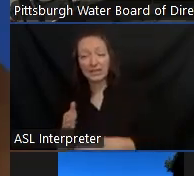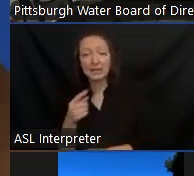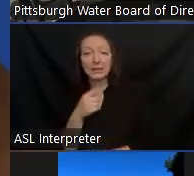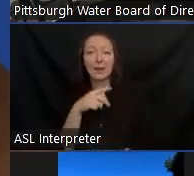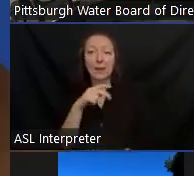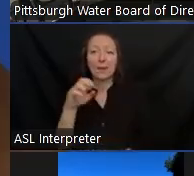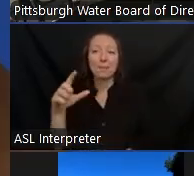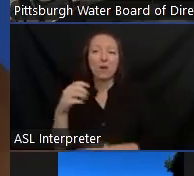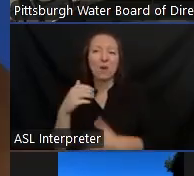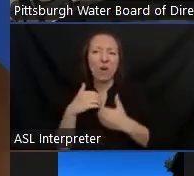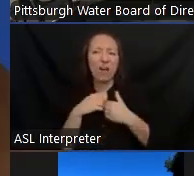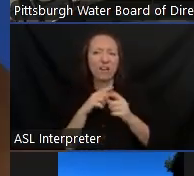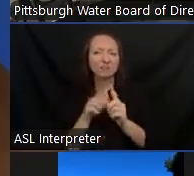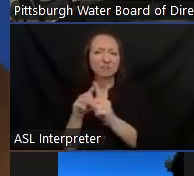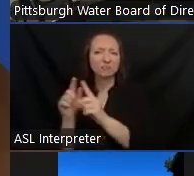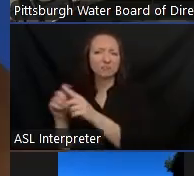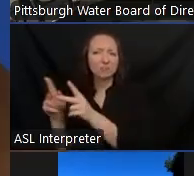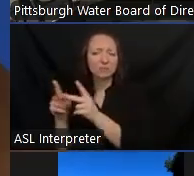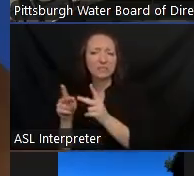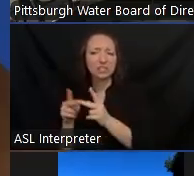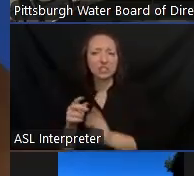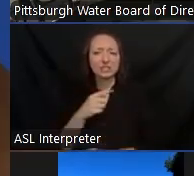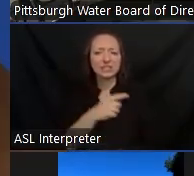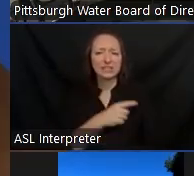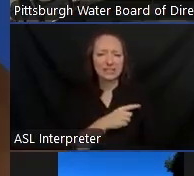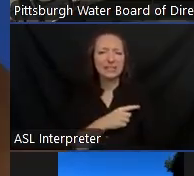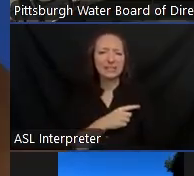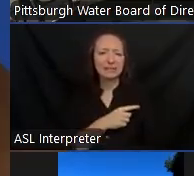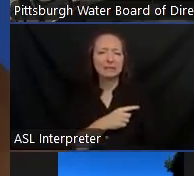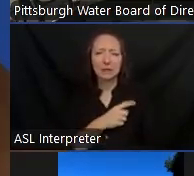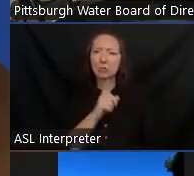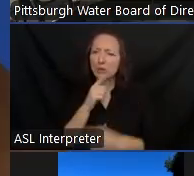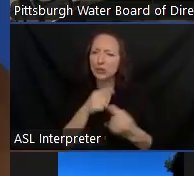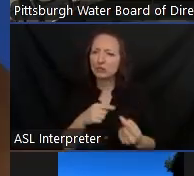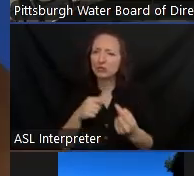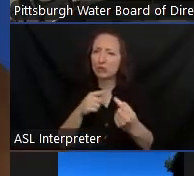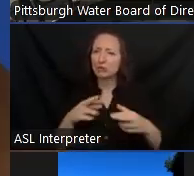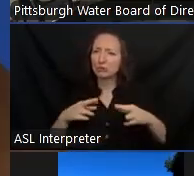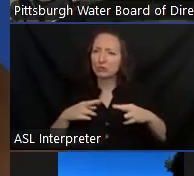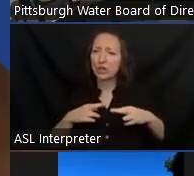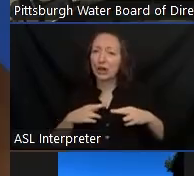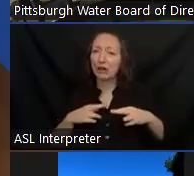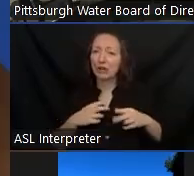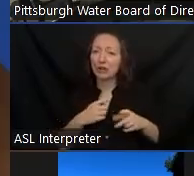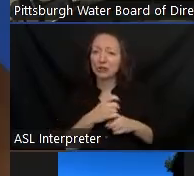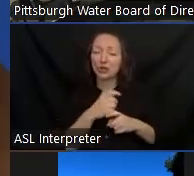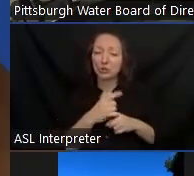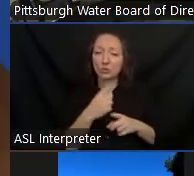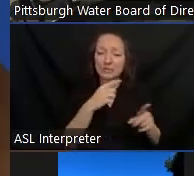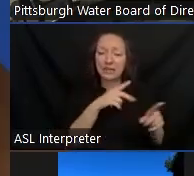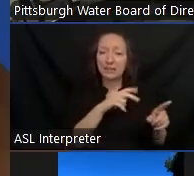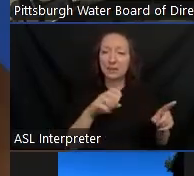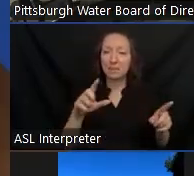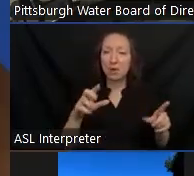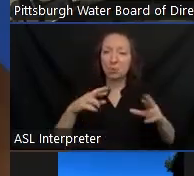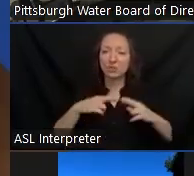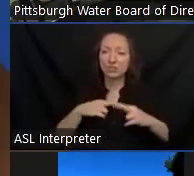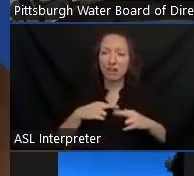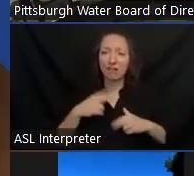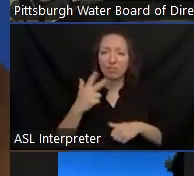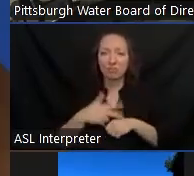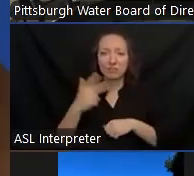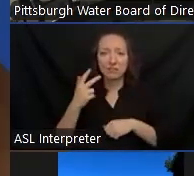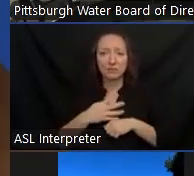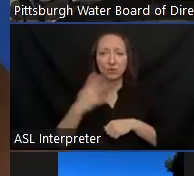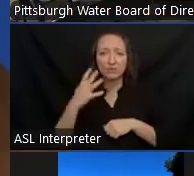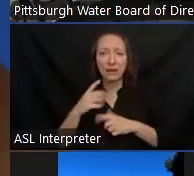of positions, and he seemed to have trouble retiring. The joke was that Paul had retired 3 or 4 times, and then when another